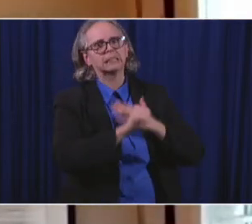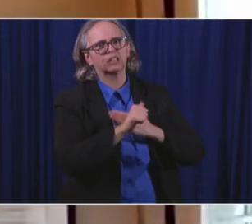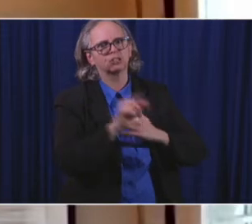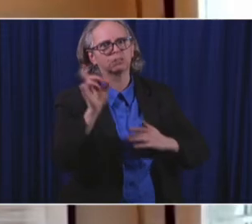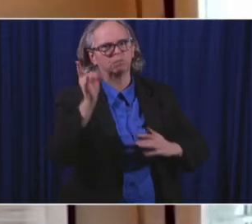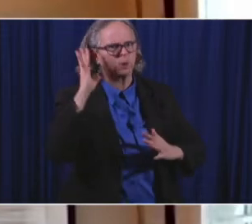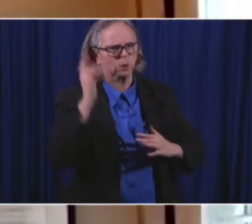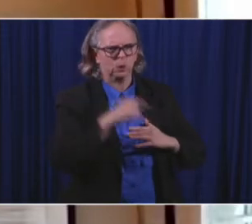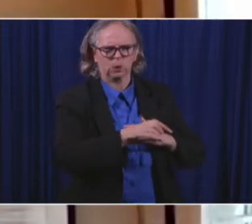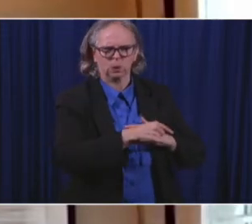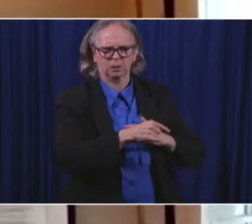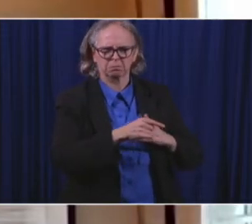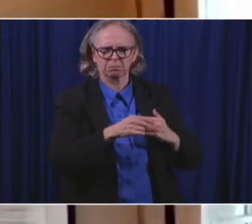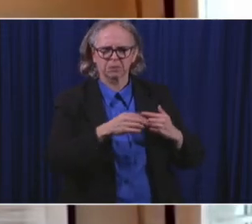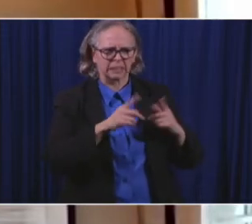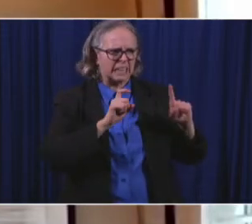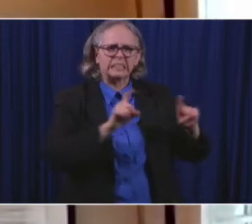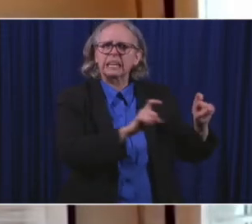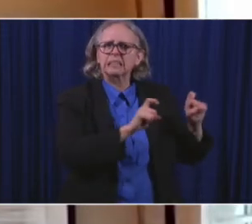these vaccines. And